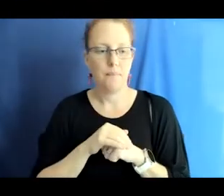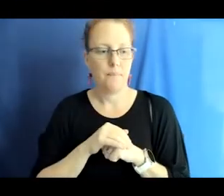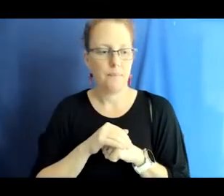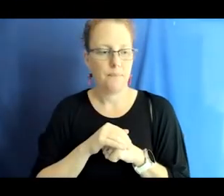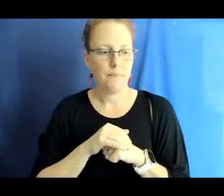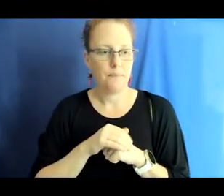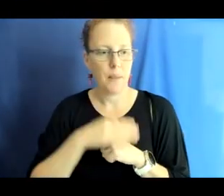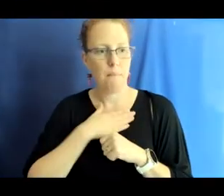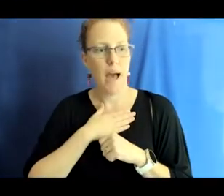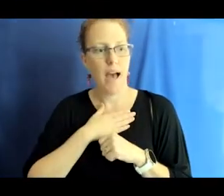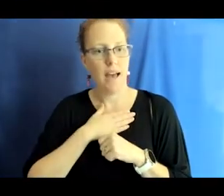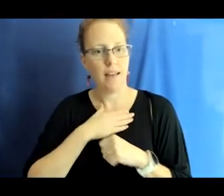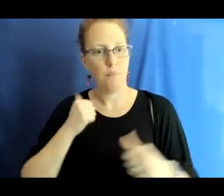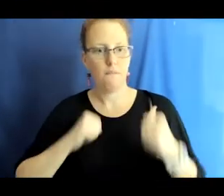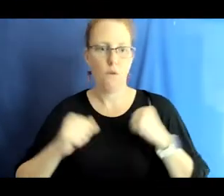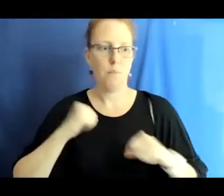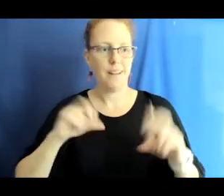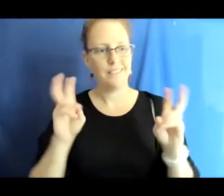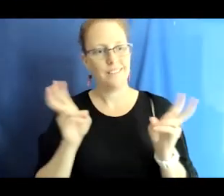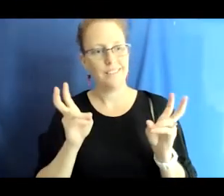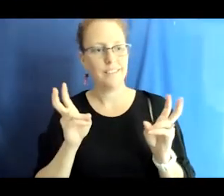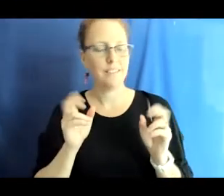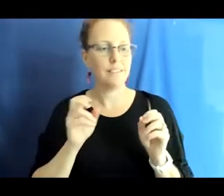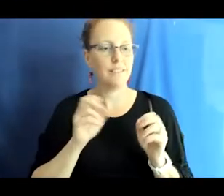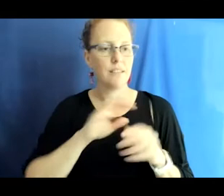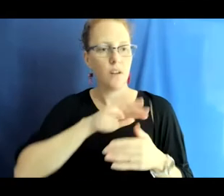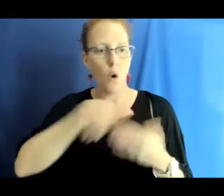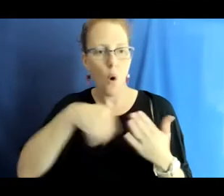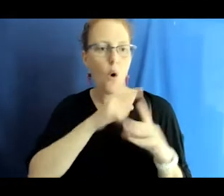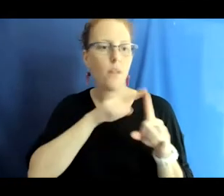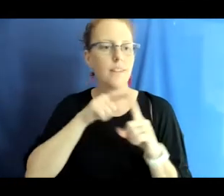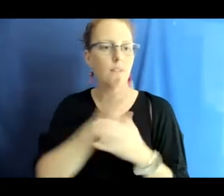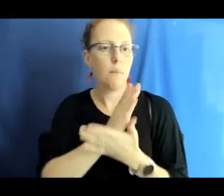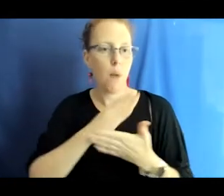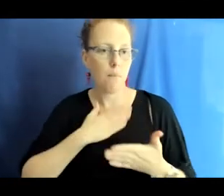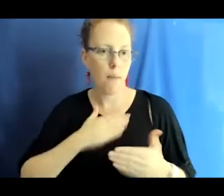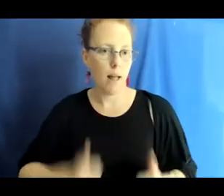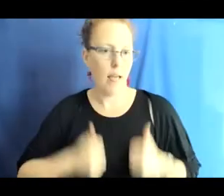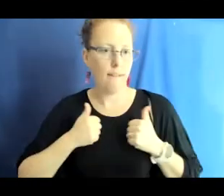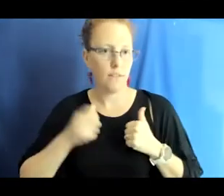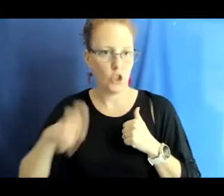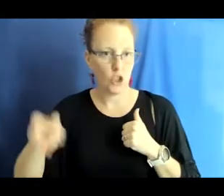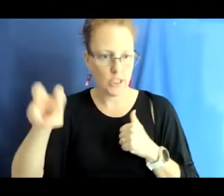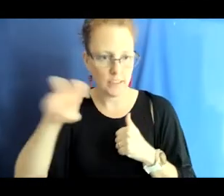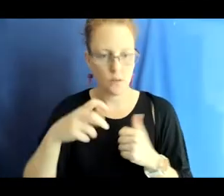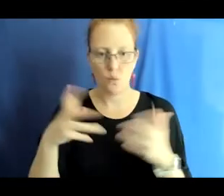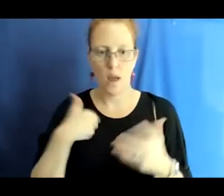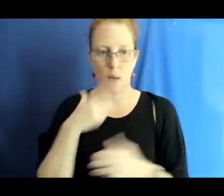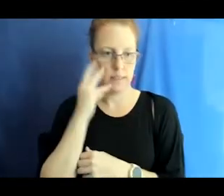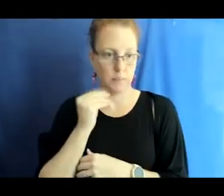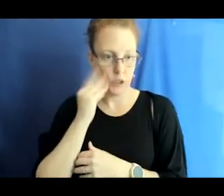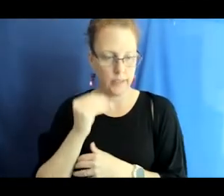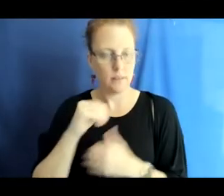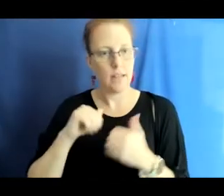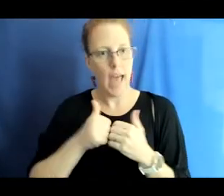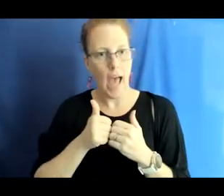by sort of performing all these aspects of my journey and my whatever I was going through, you know,